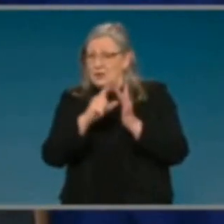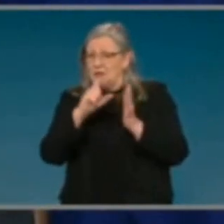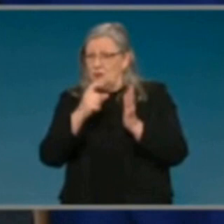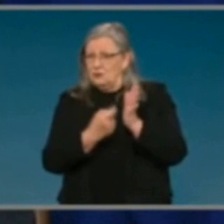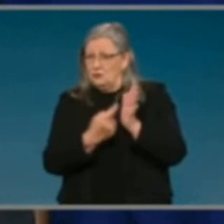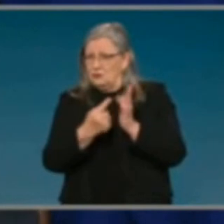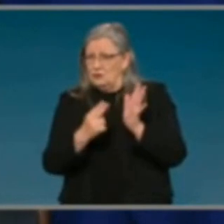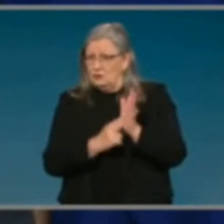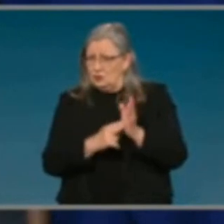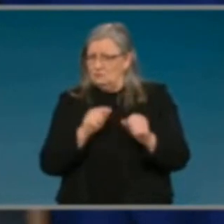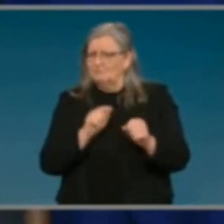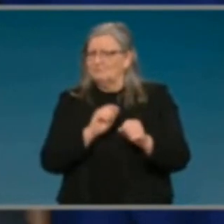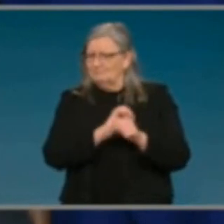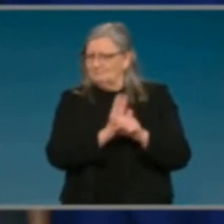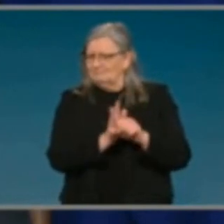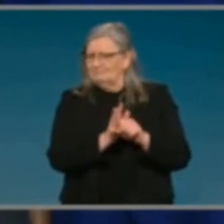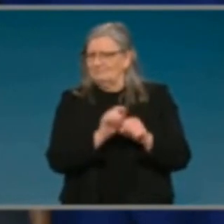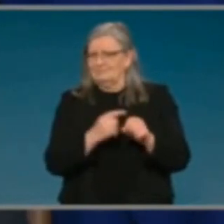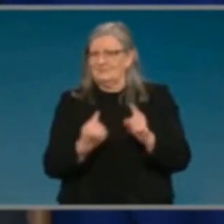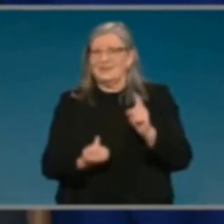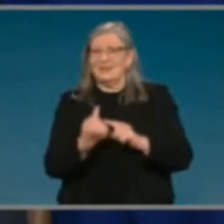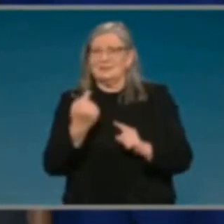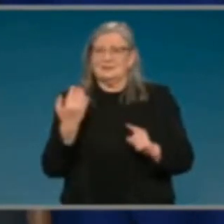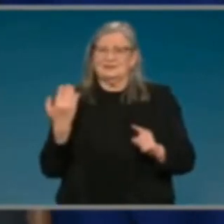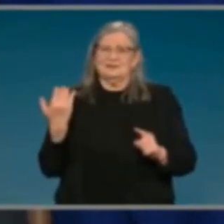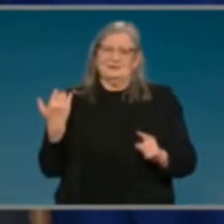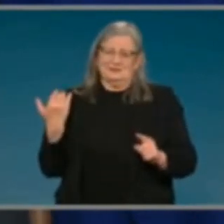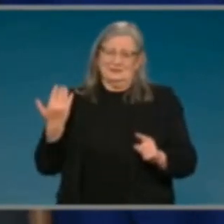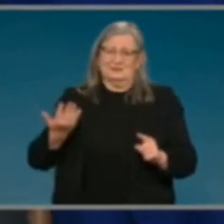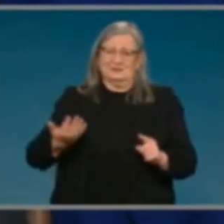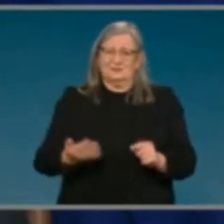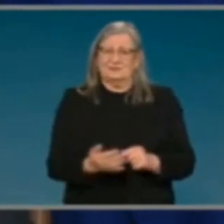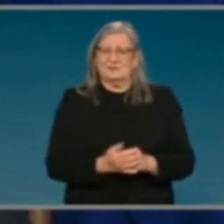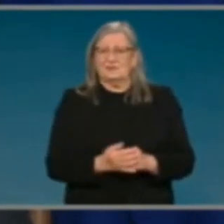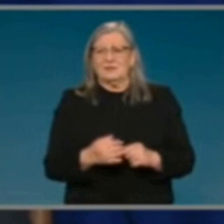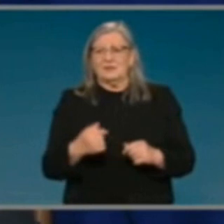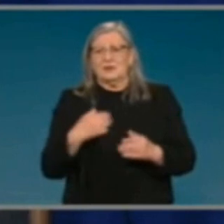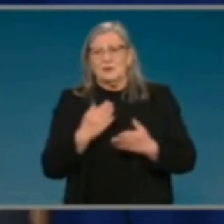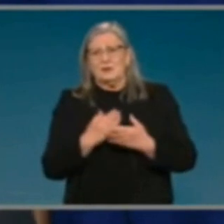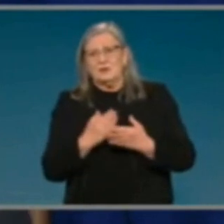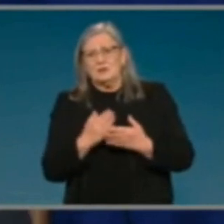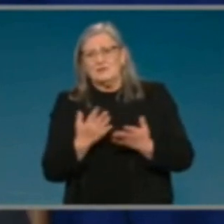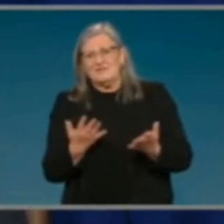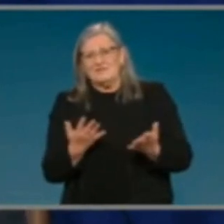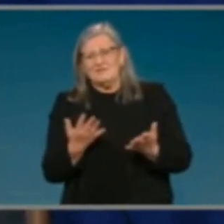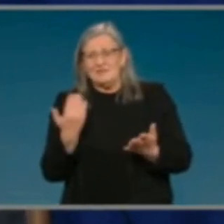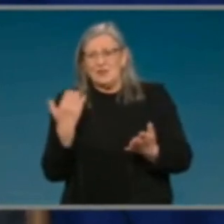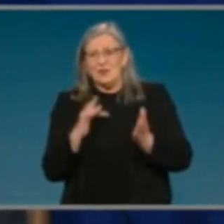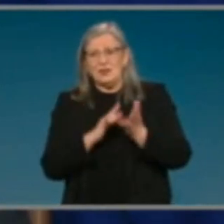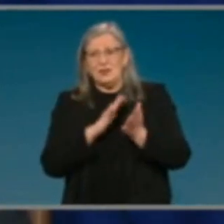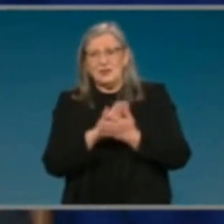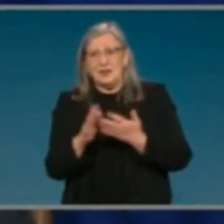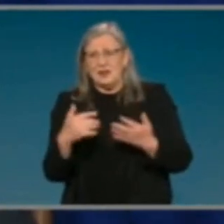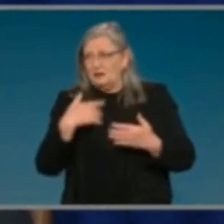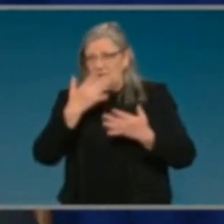as a few days ago. So as of Thursday, we'd never heard of this. As of Friday, we had some information. As